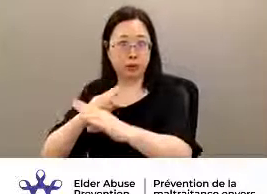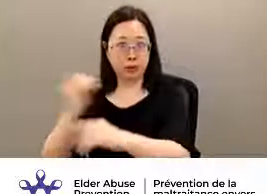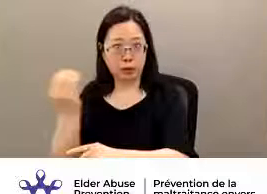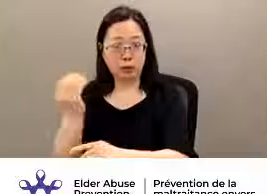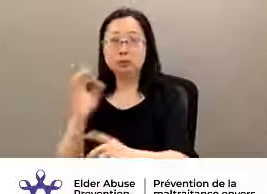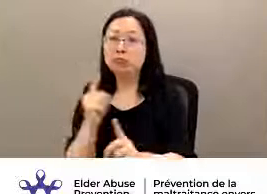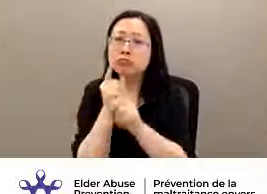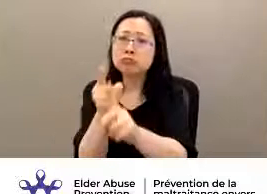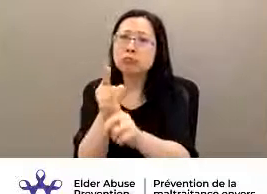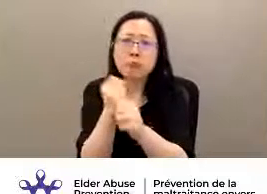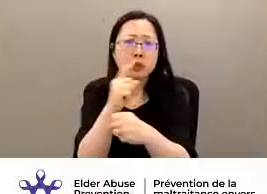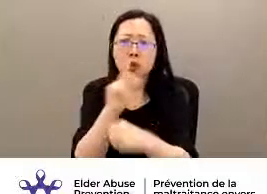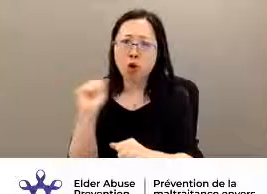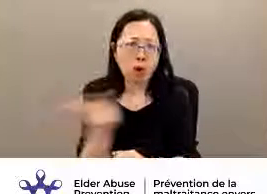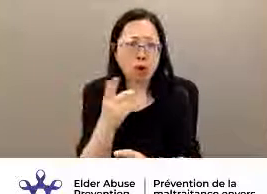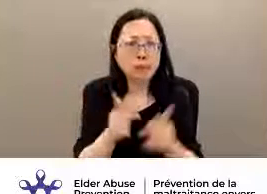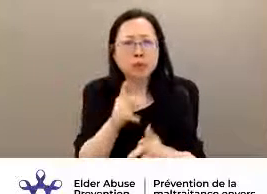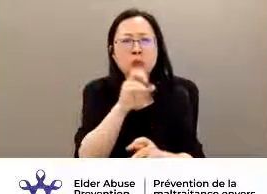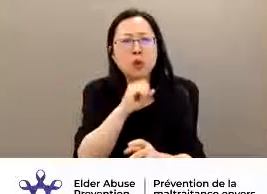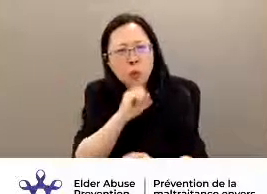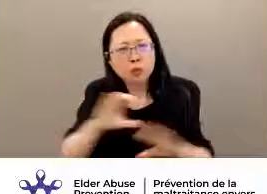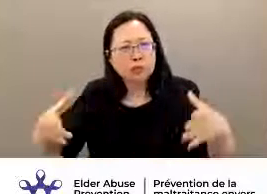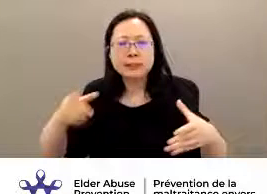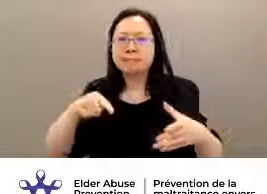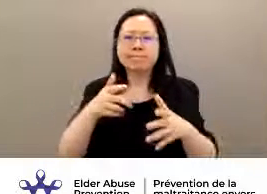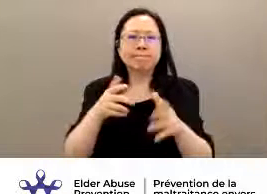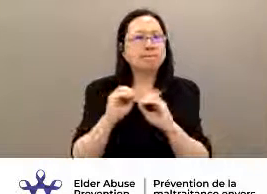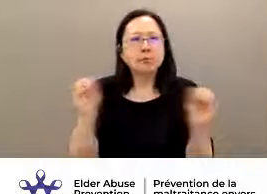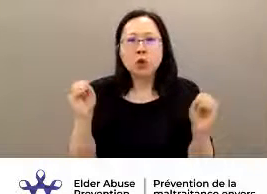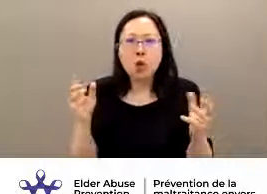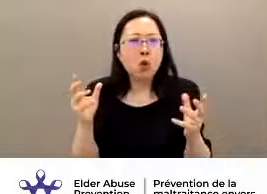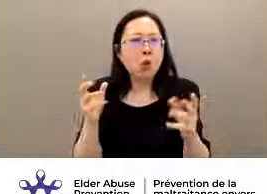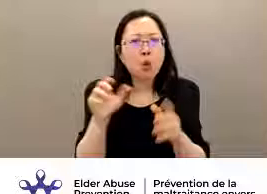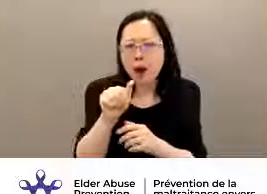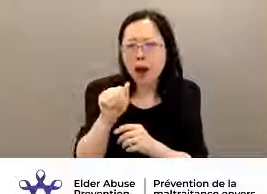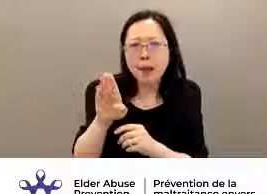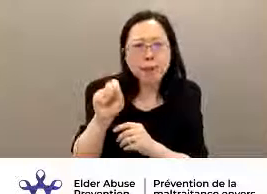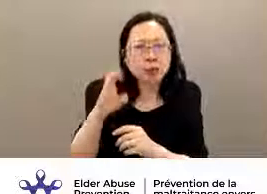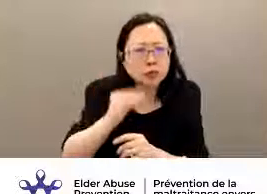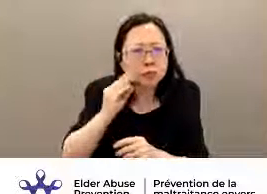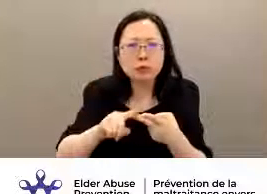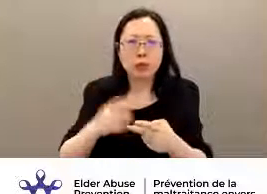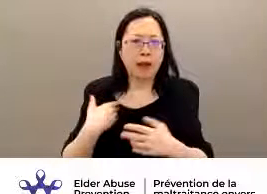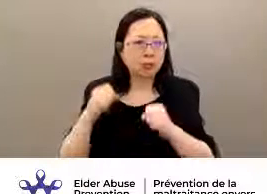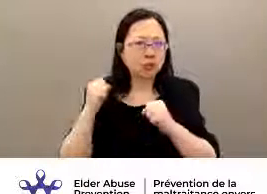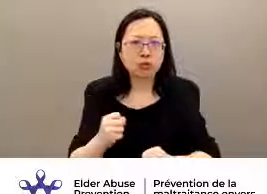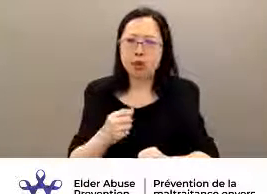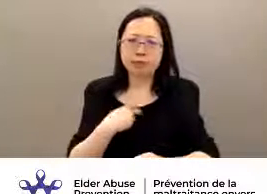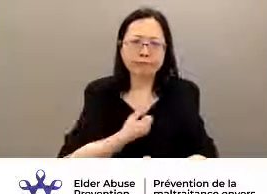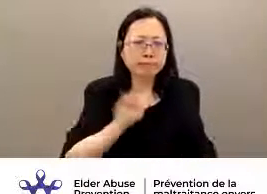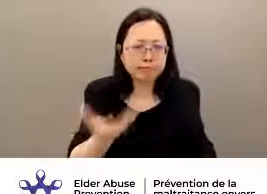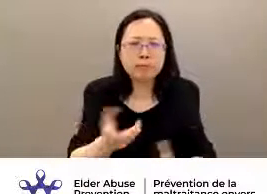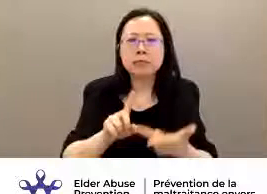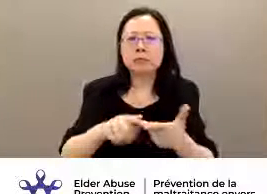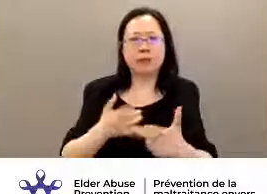to make sure seniors are free from abuse, have a strong voice, feel safe and respected. And our organization's